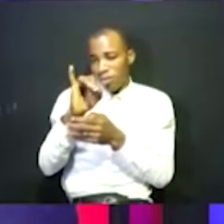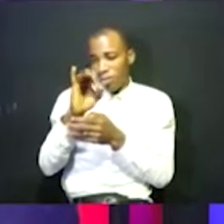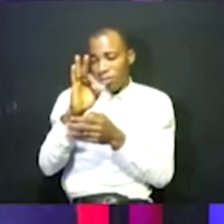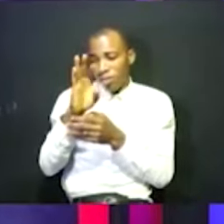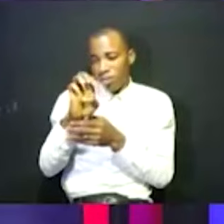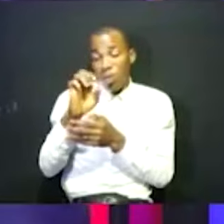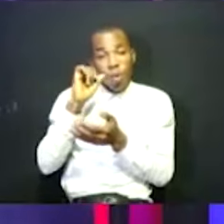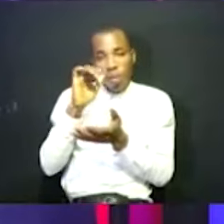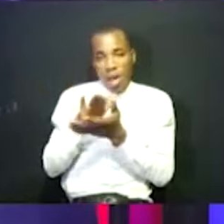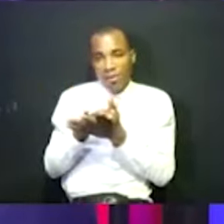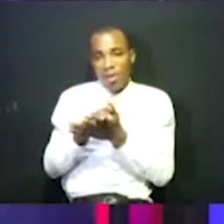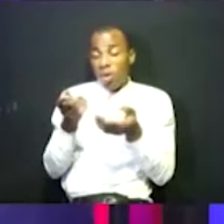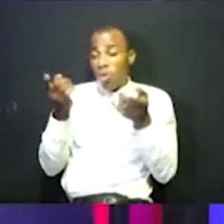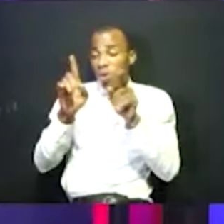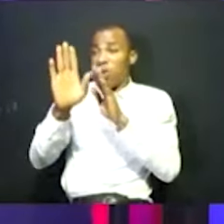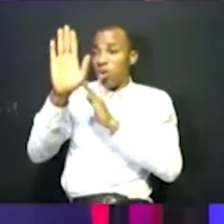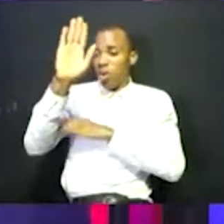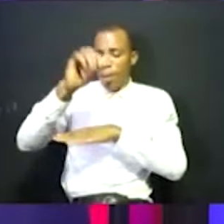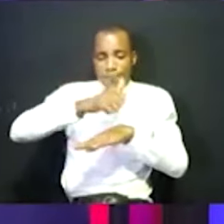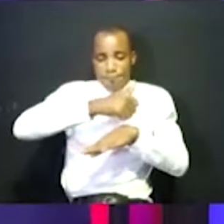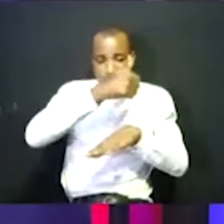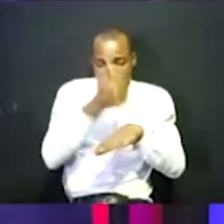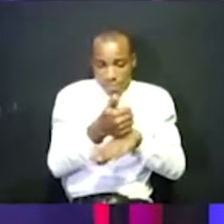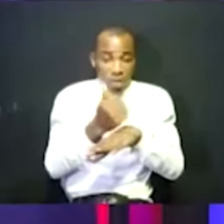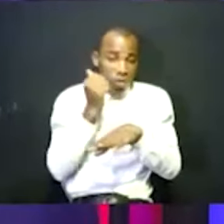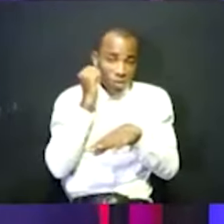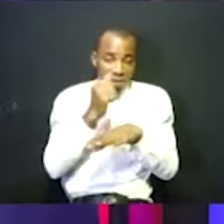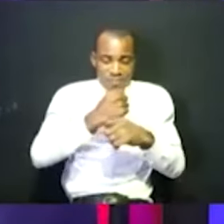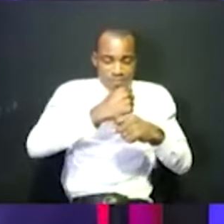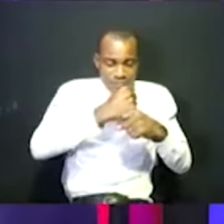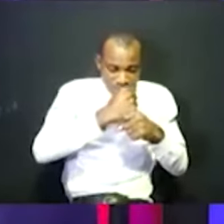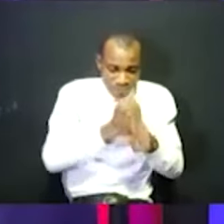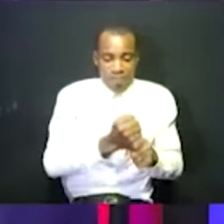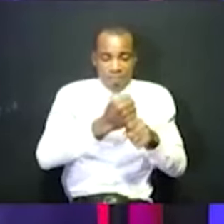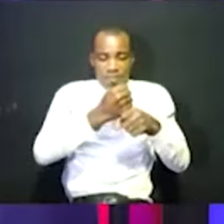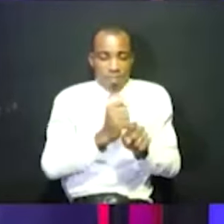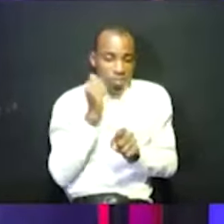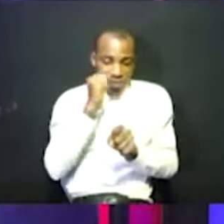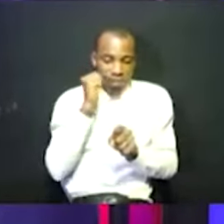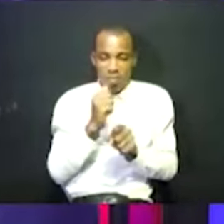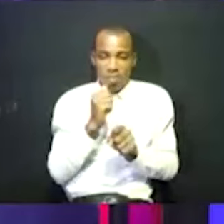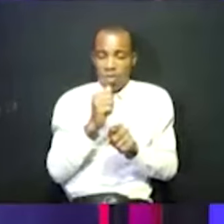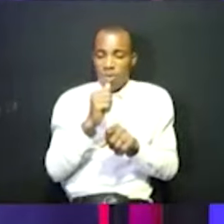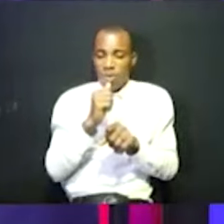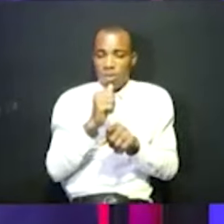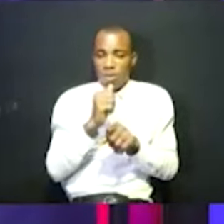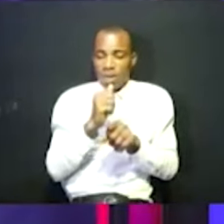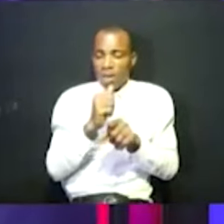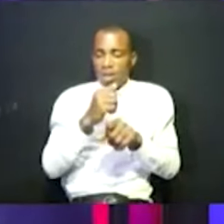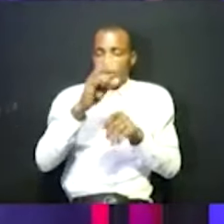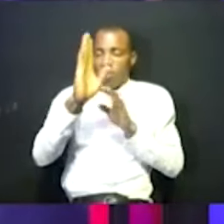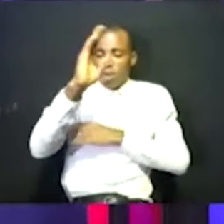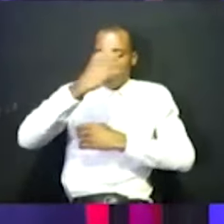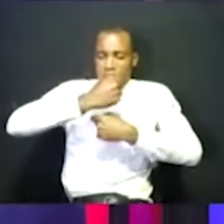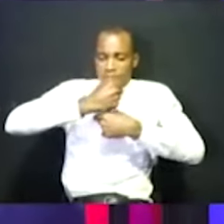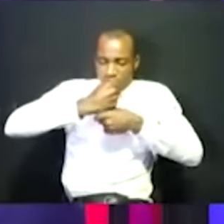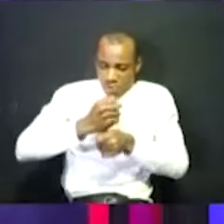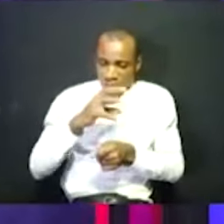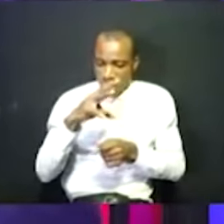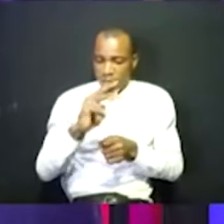the woman, he created her as Adam's wife. To nyankopon bo nipa